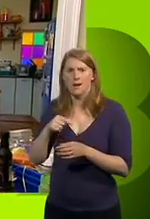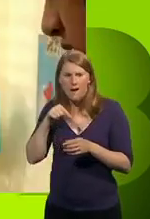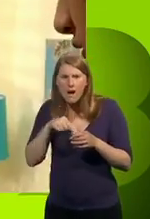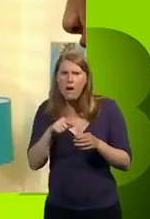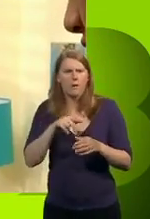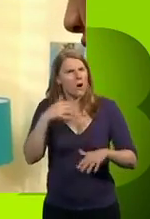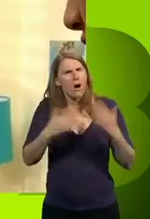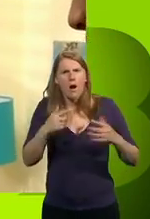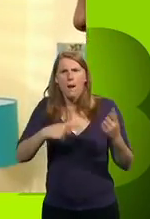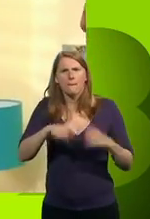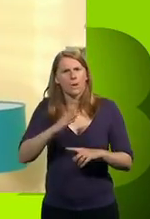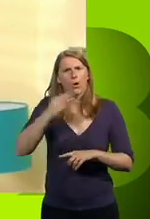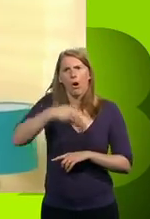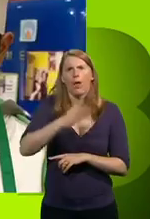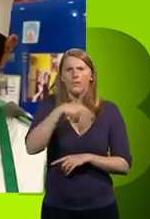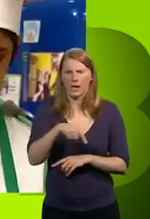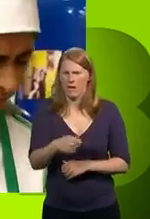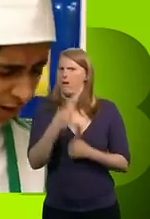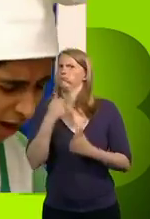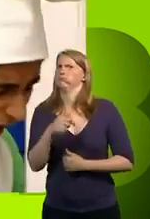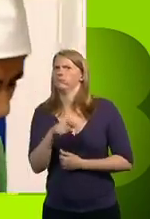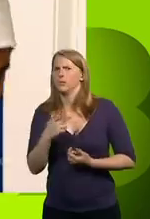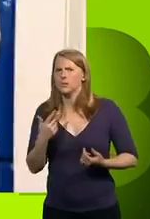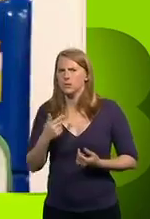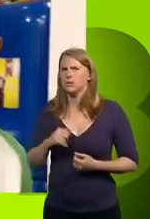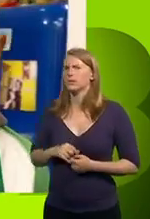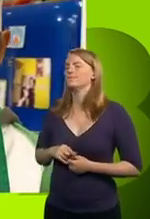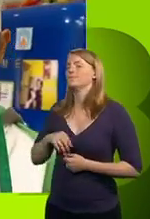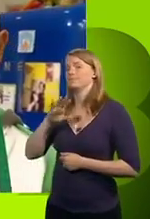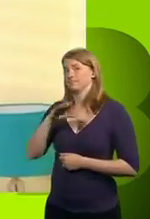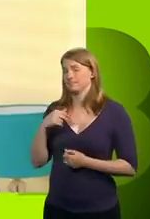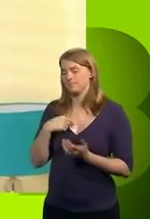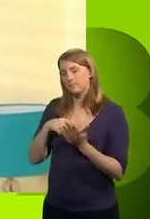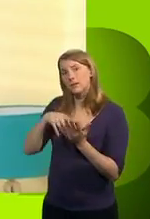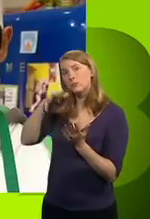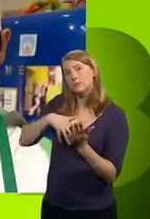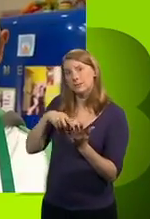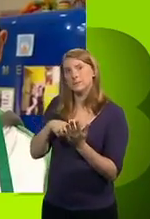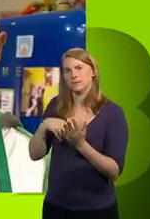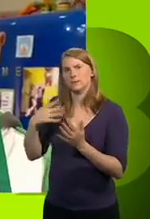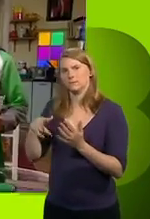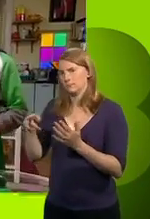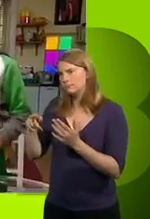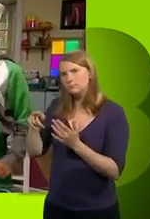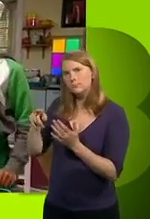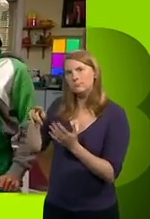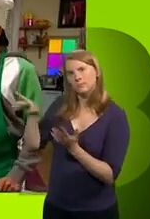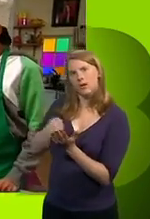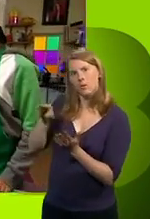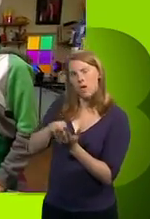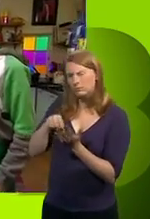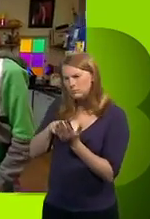friendly. That could be a good selling point for us. I downloaded some basic recipes. None of them need tuna.